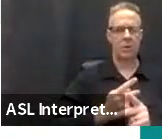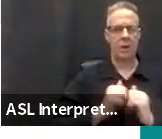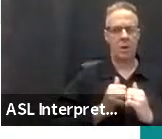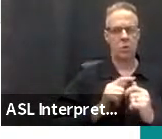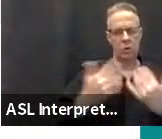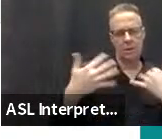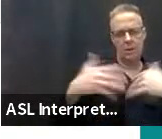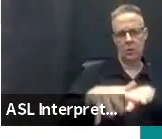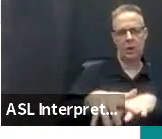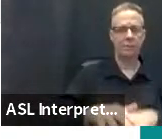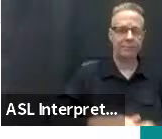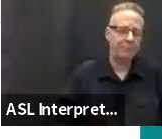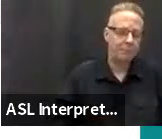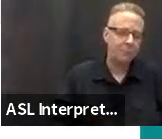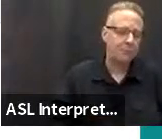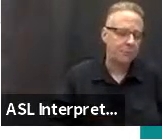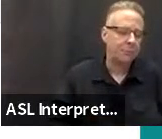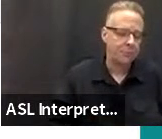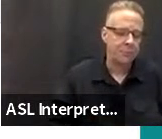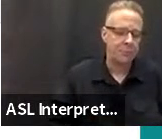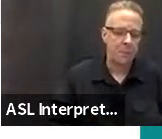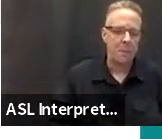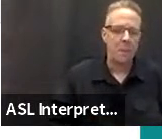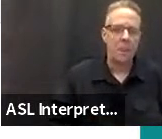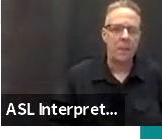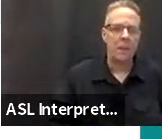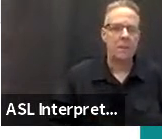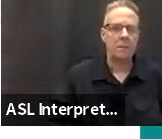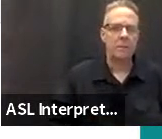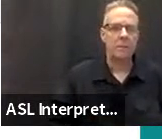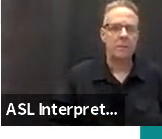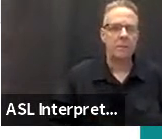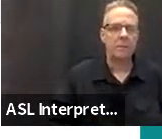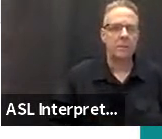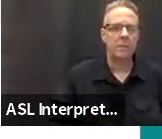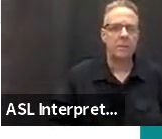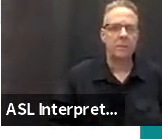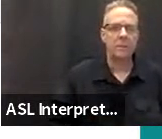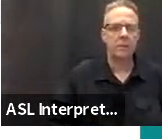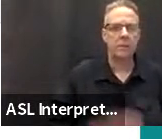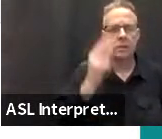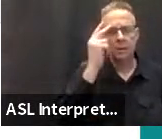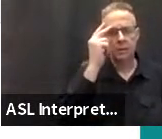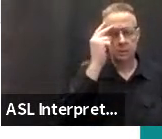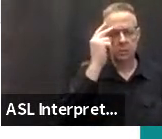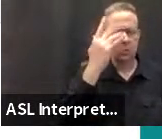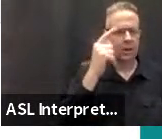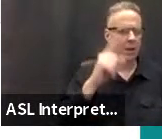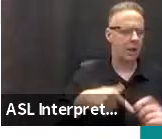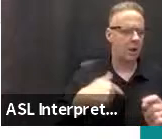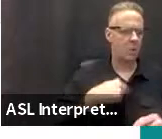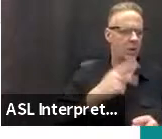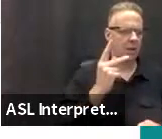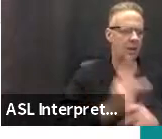integrate with. So There's a current alignment goes under the railway. Why can't we keep it under the railway?